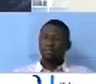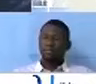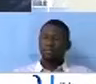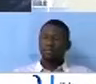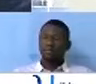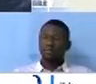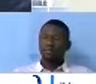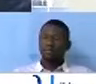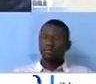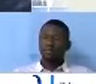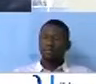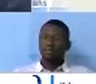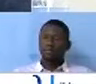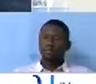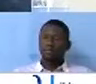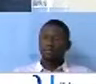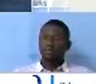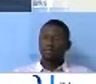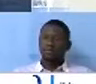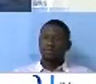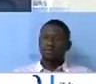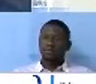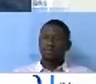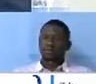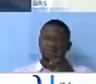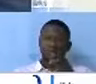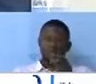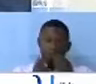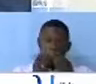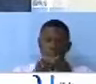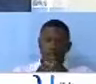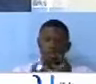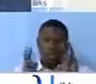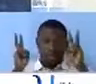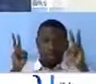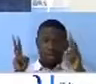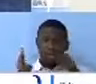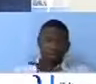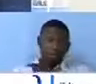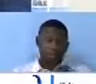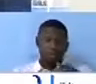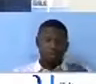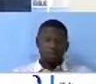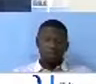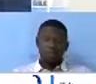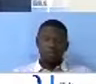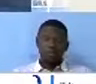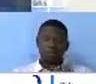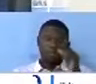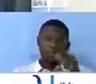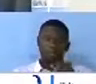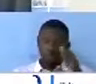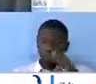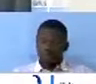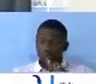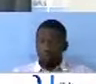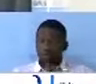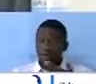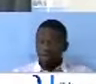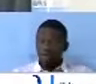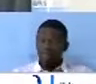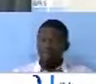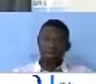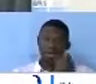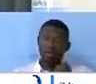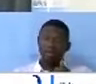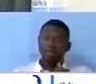these people were released. Good. Did you tell him that these accused persons were being tortured and that evidence